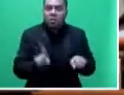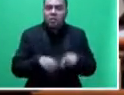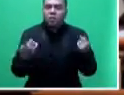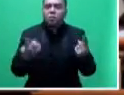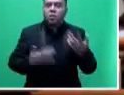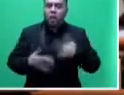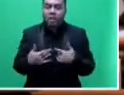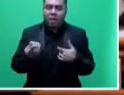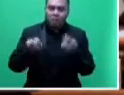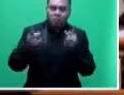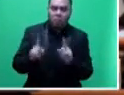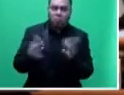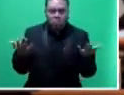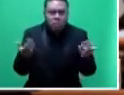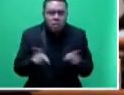urge Fijians to follow